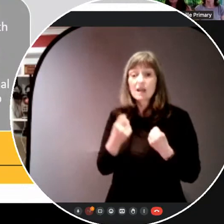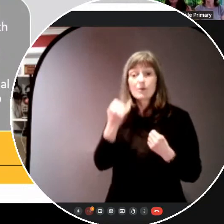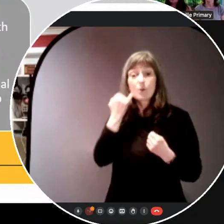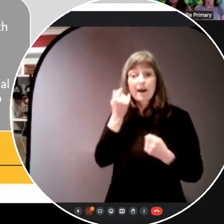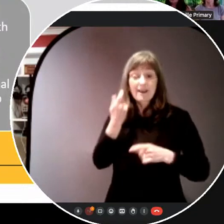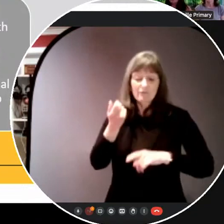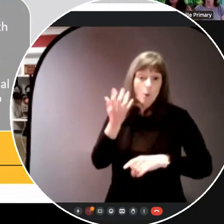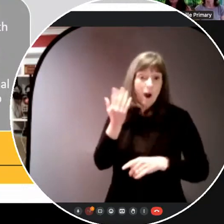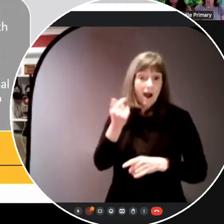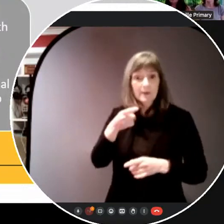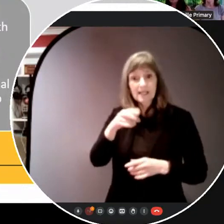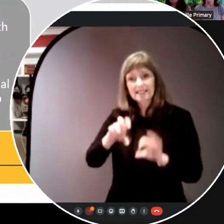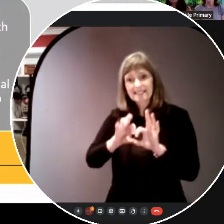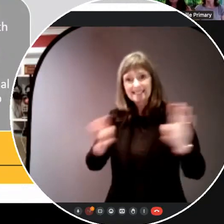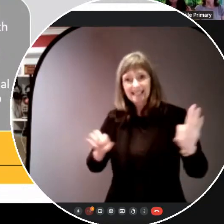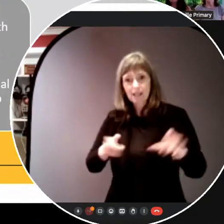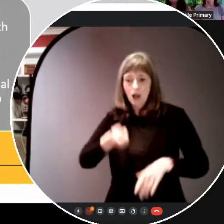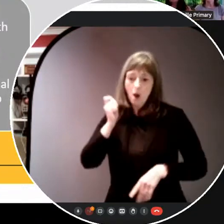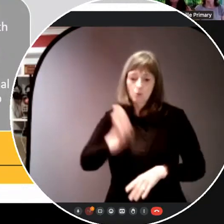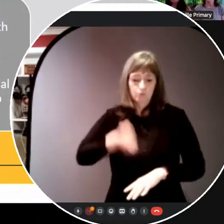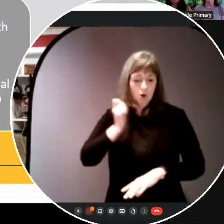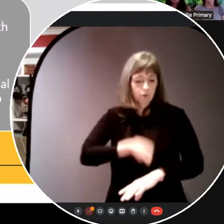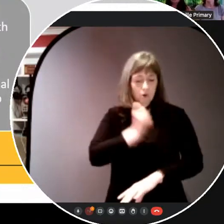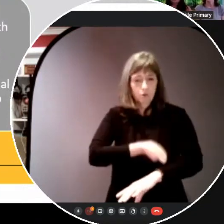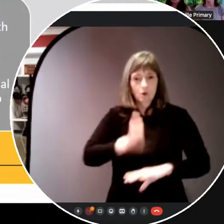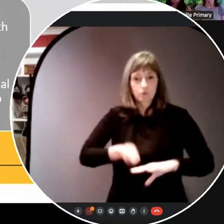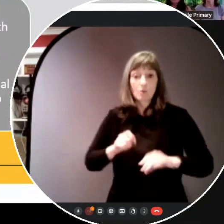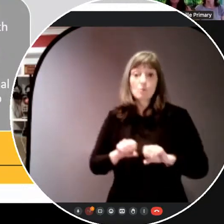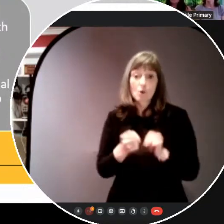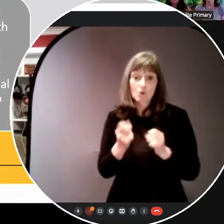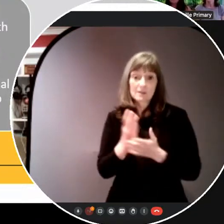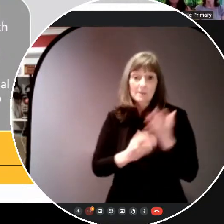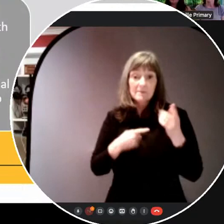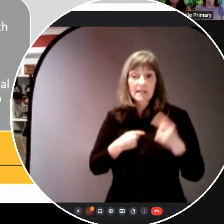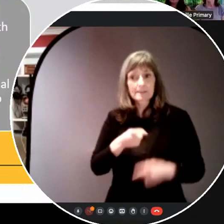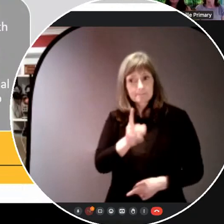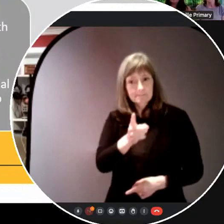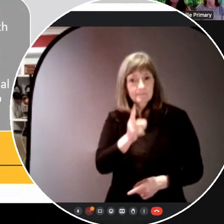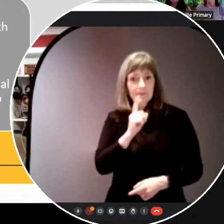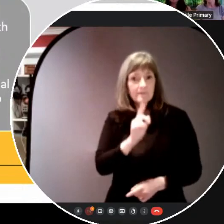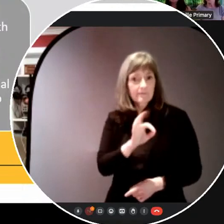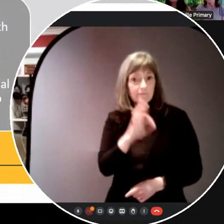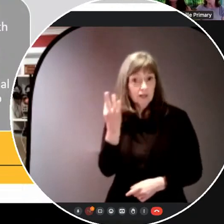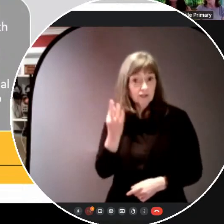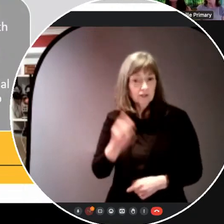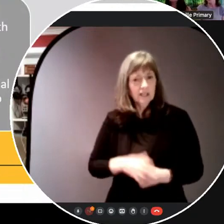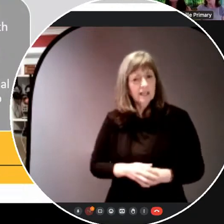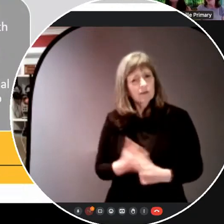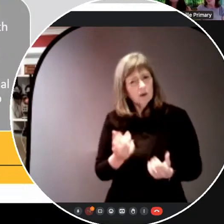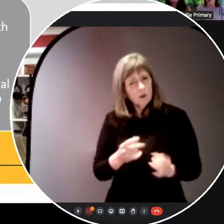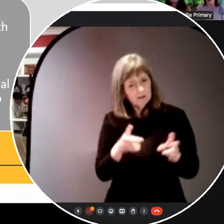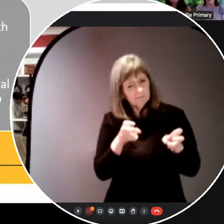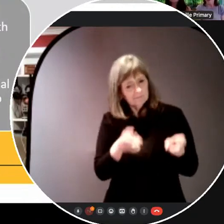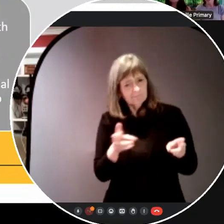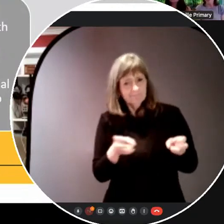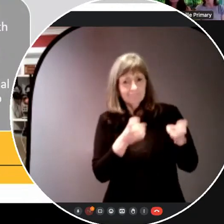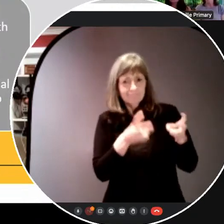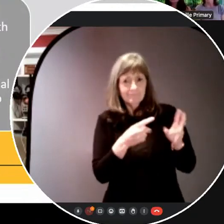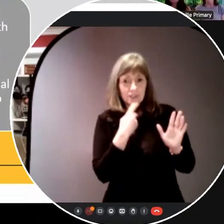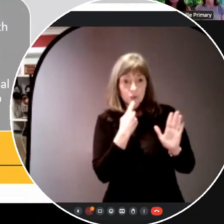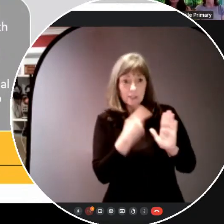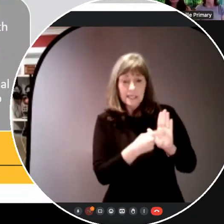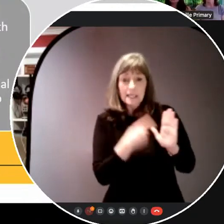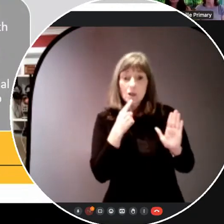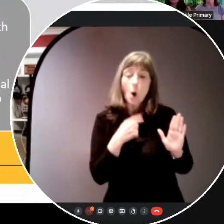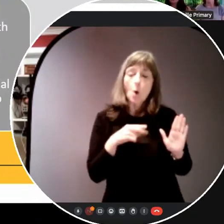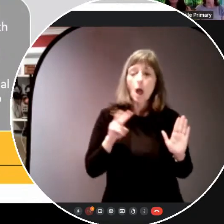to keep the tongue in line. And I wanted to use these excerpts because it shows that, French was not frowned upon in